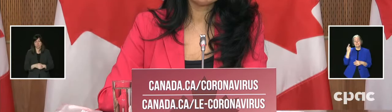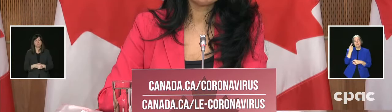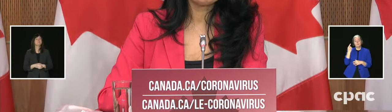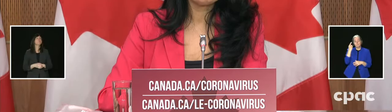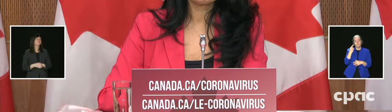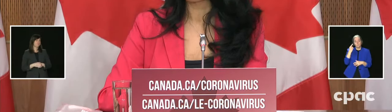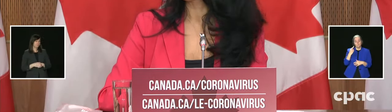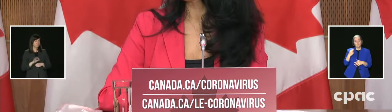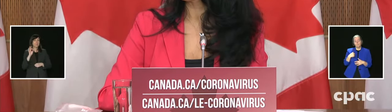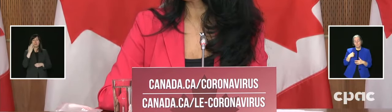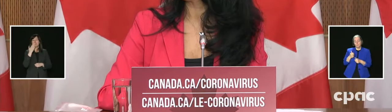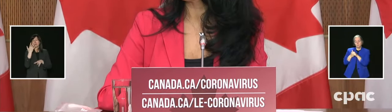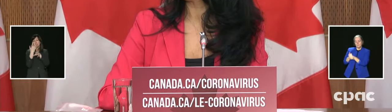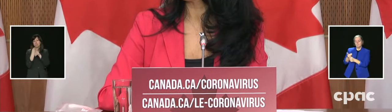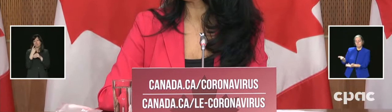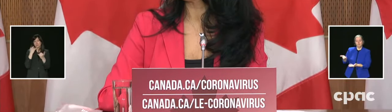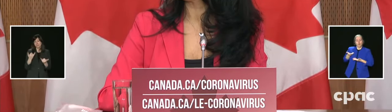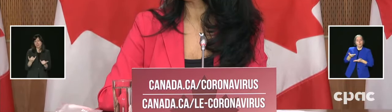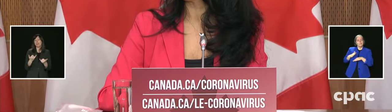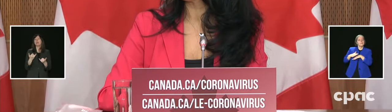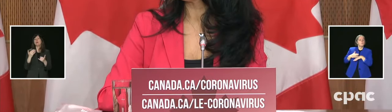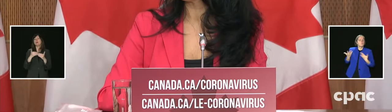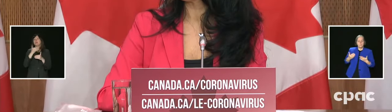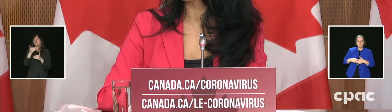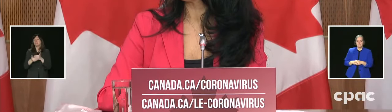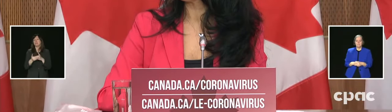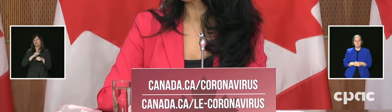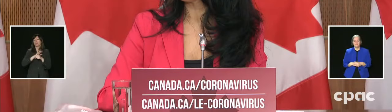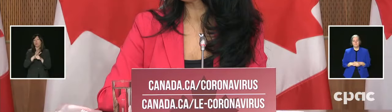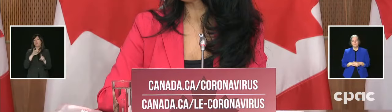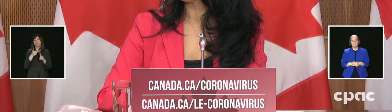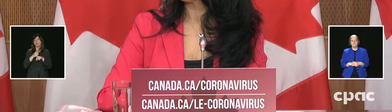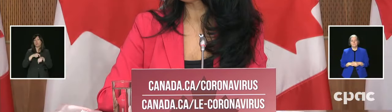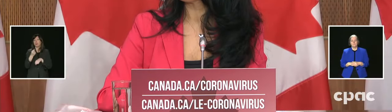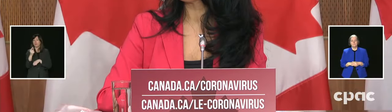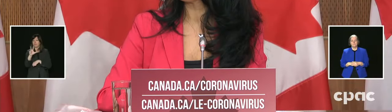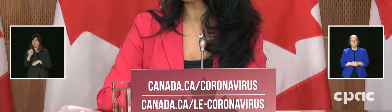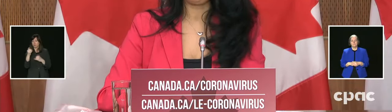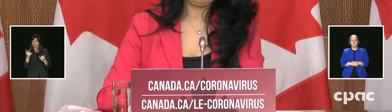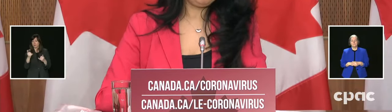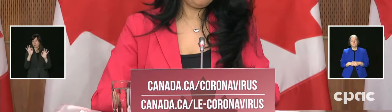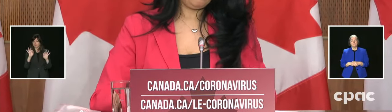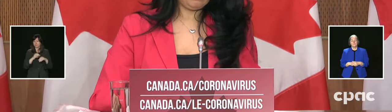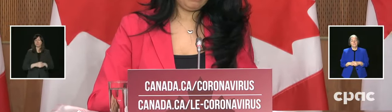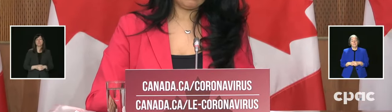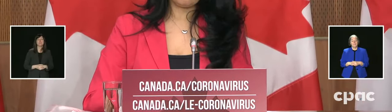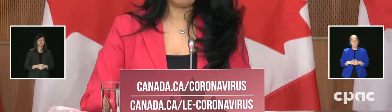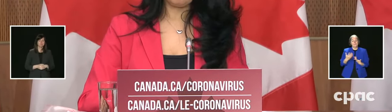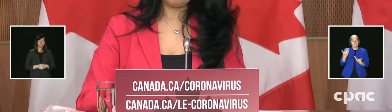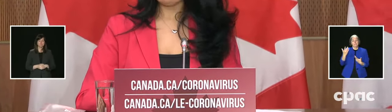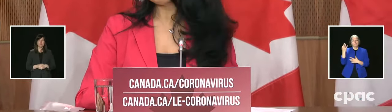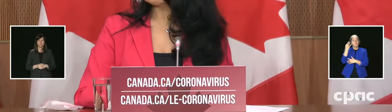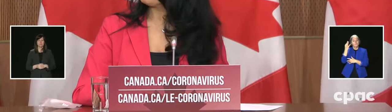Sharma. That'll be all for today's technical briefing. Please note that the next COVID update is at 11:30 today. C'est ce qui met fin au briefage technique